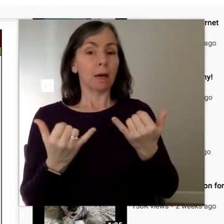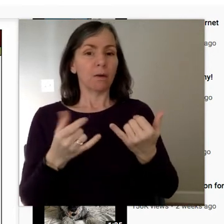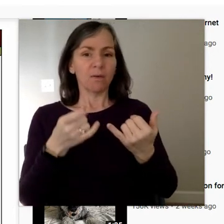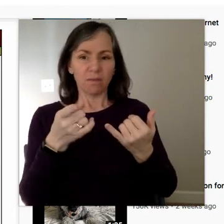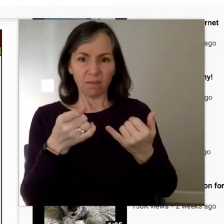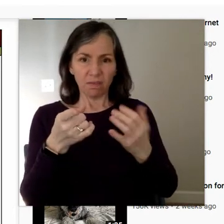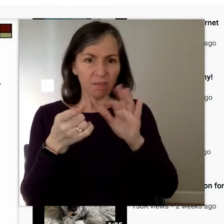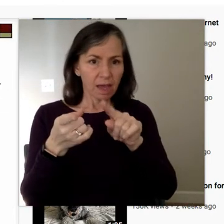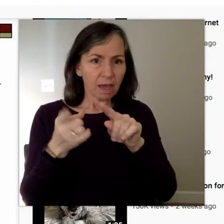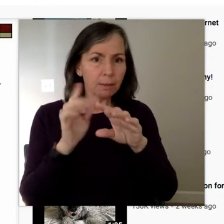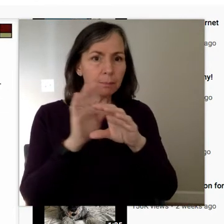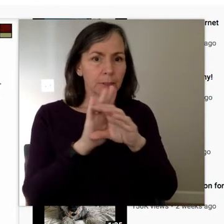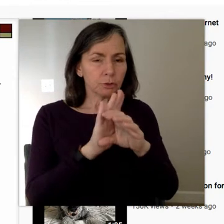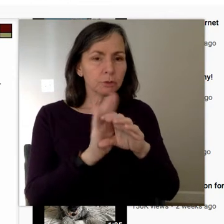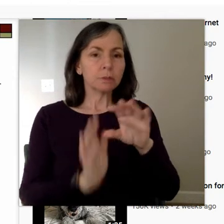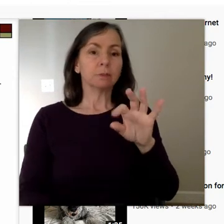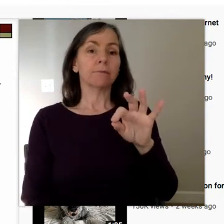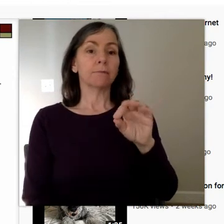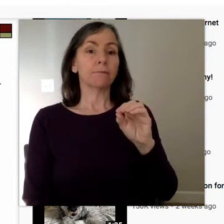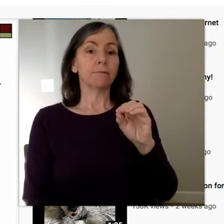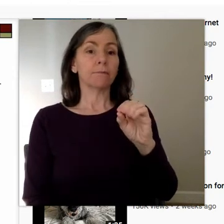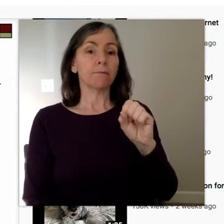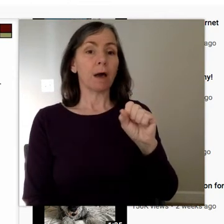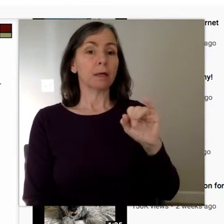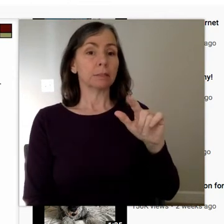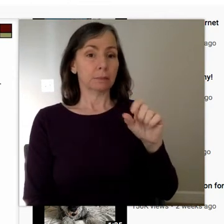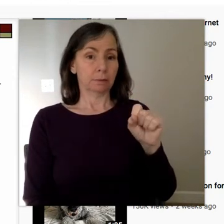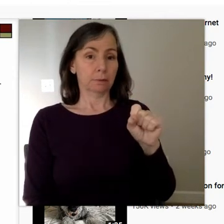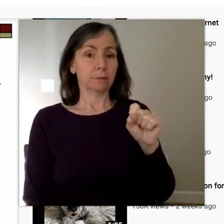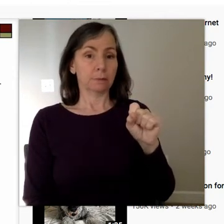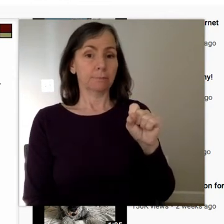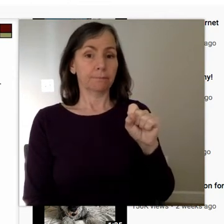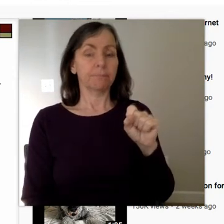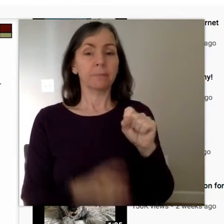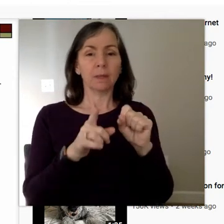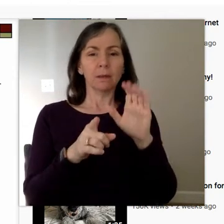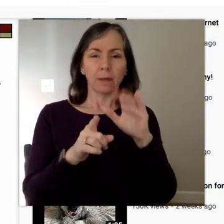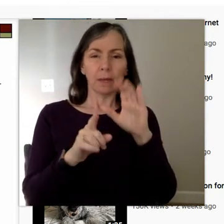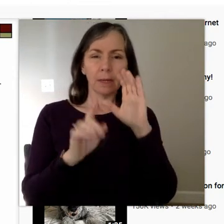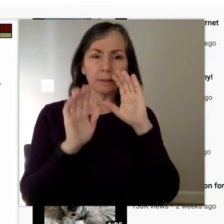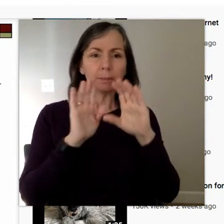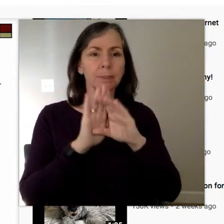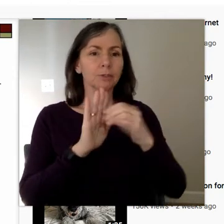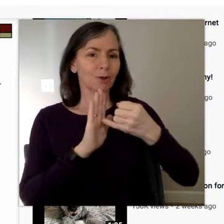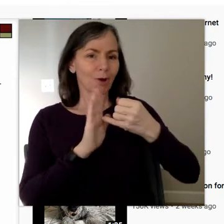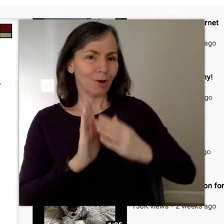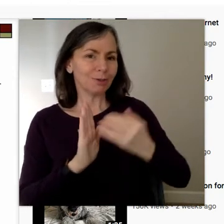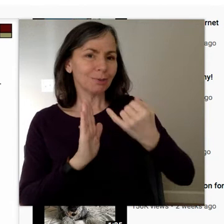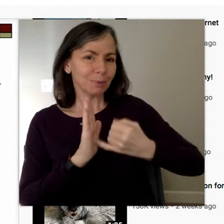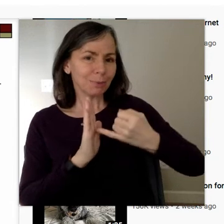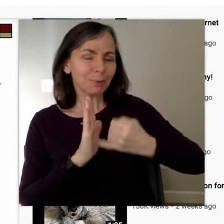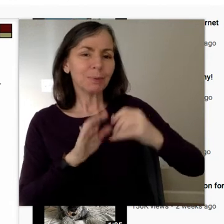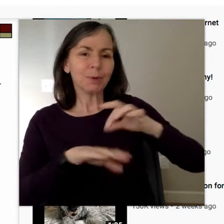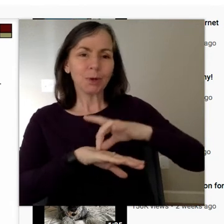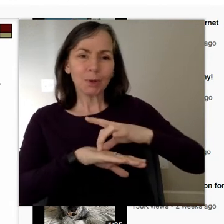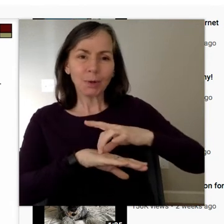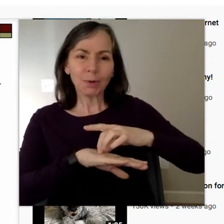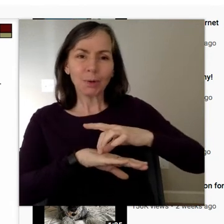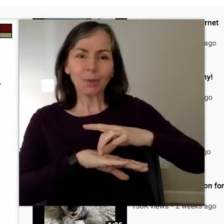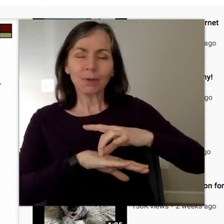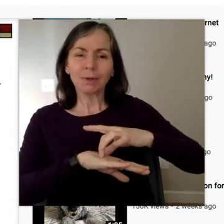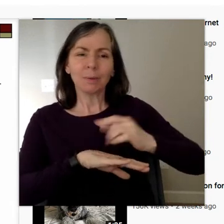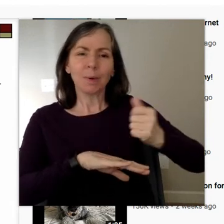which is our first piece of evidence. This is a picture that an artist made of what the Earth looked like before life